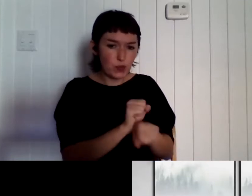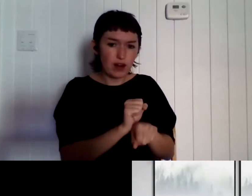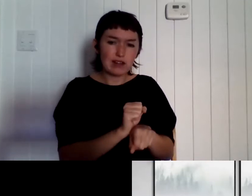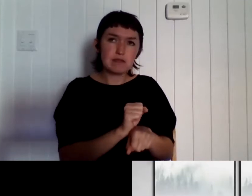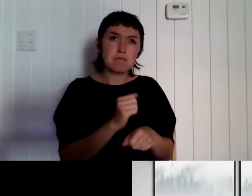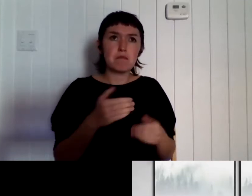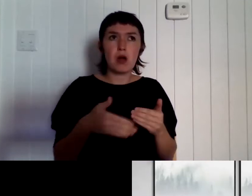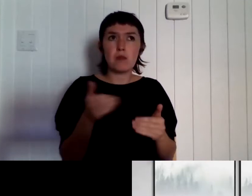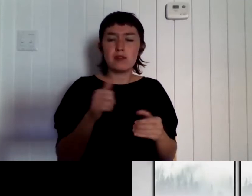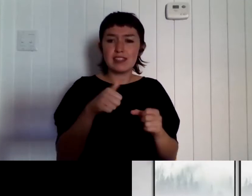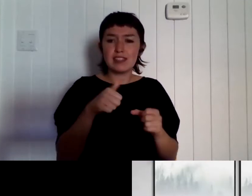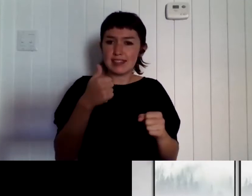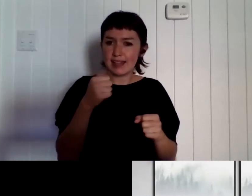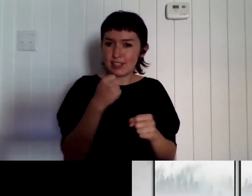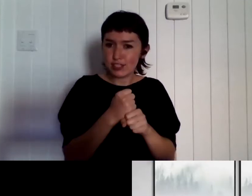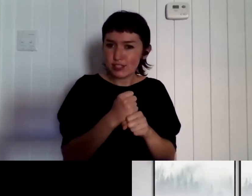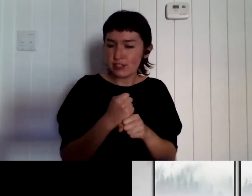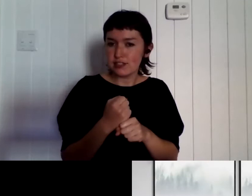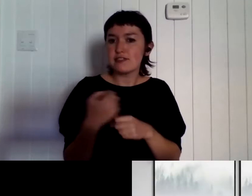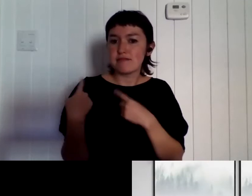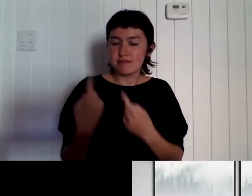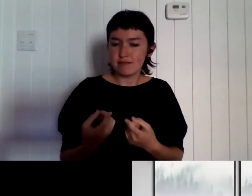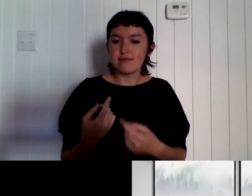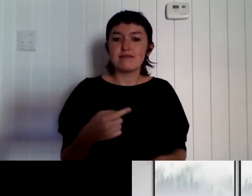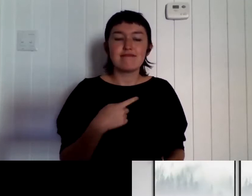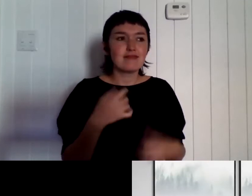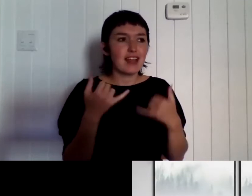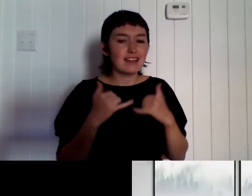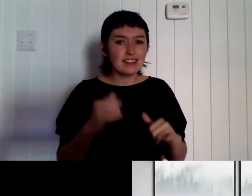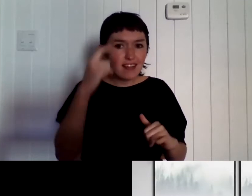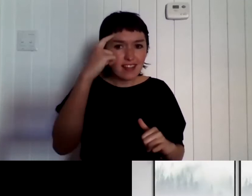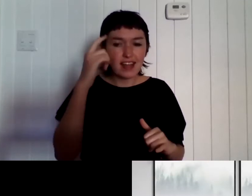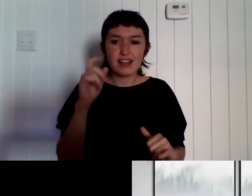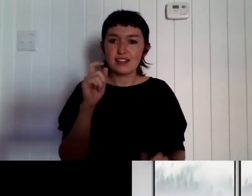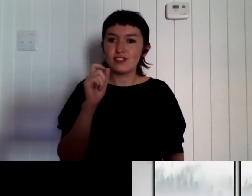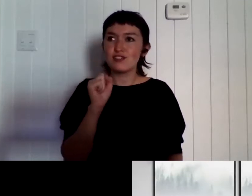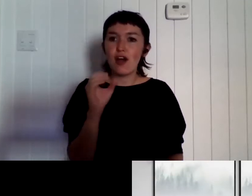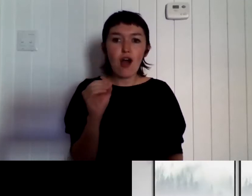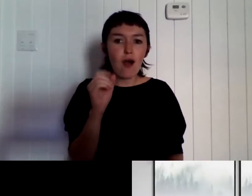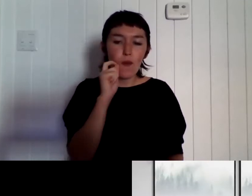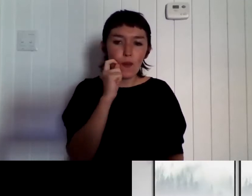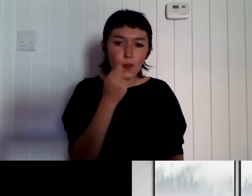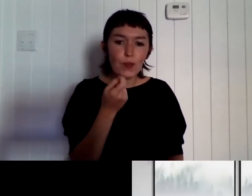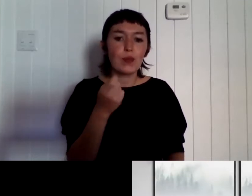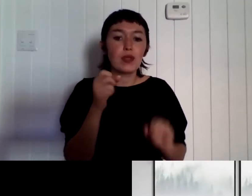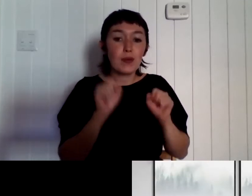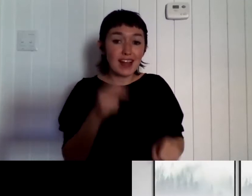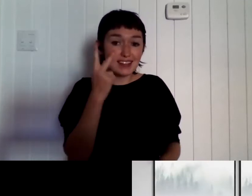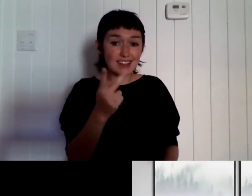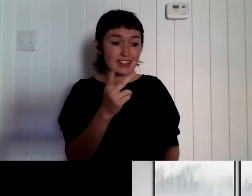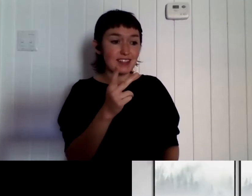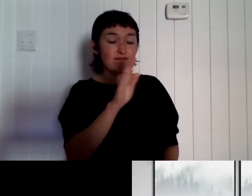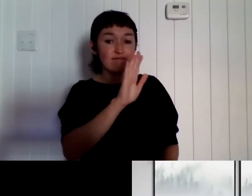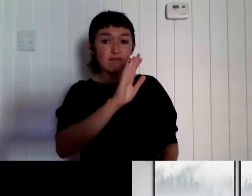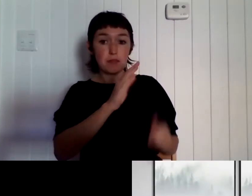now, and I still think it is the coolest thing that we can see a person's brain without cutting into